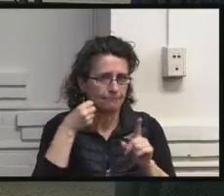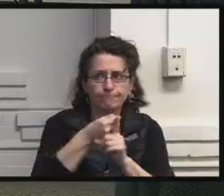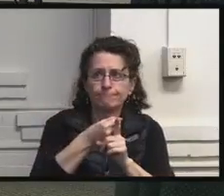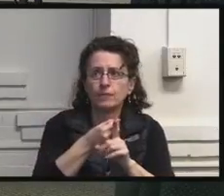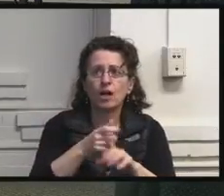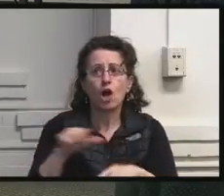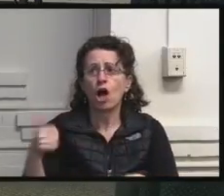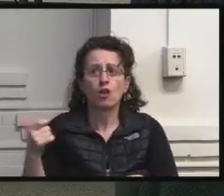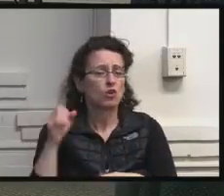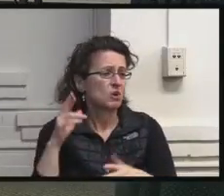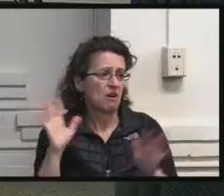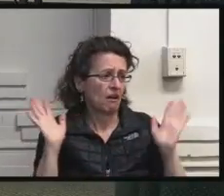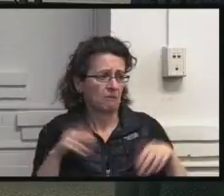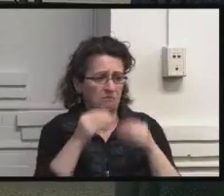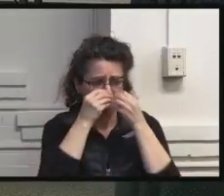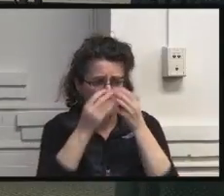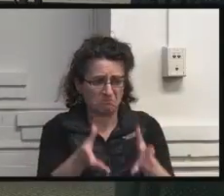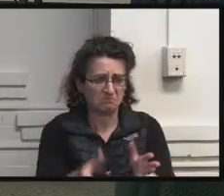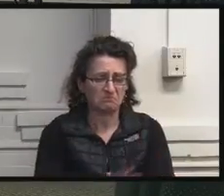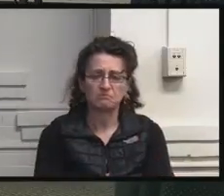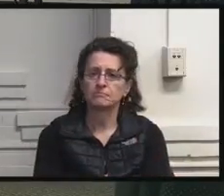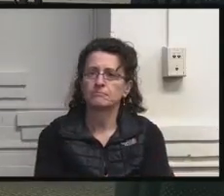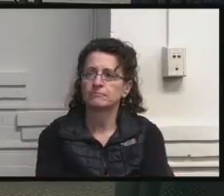really concerned.